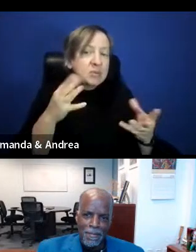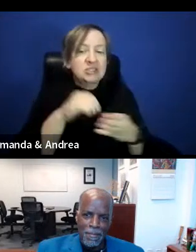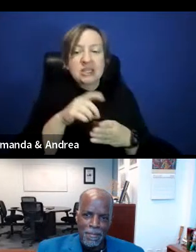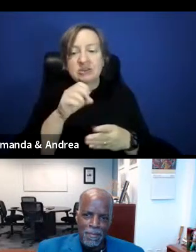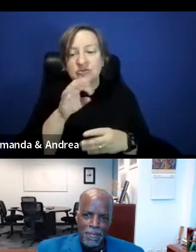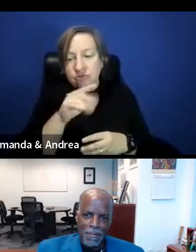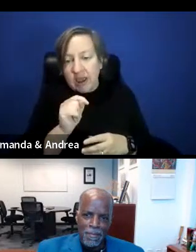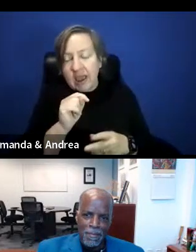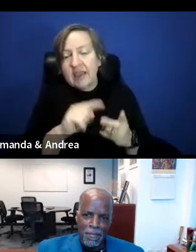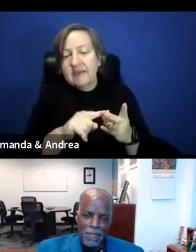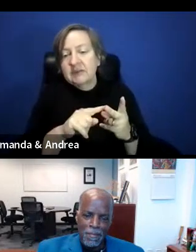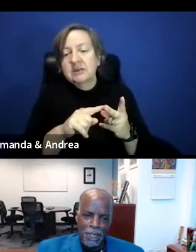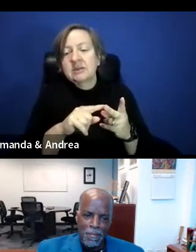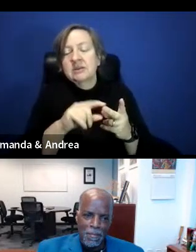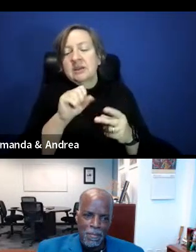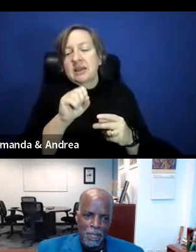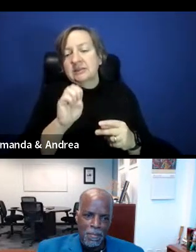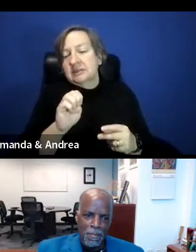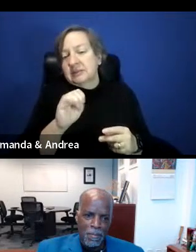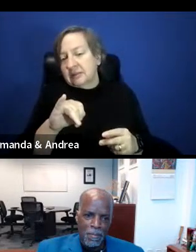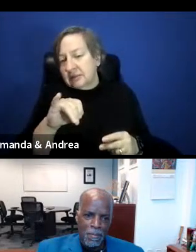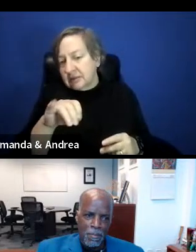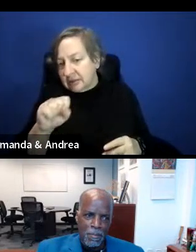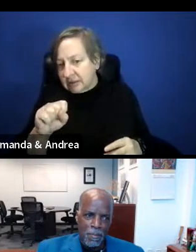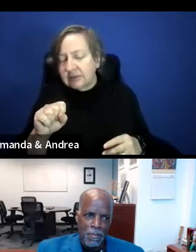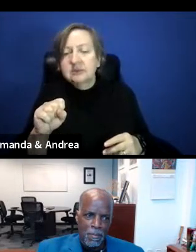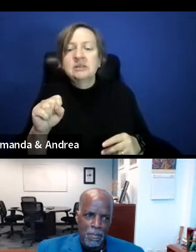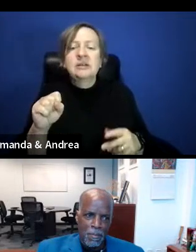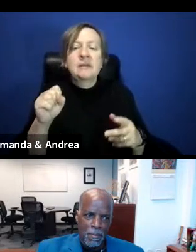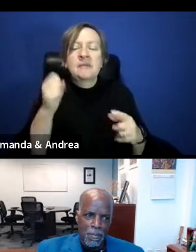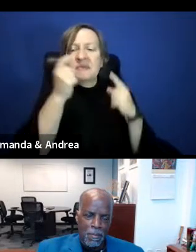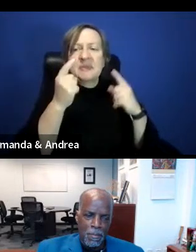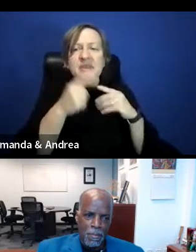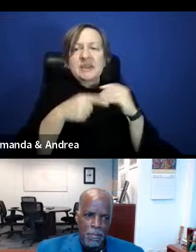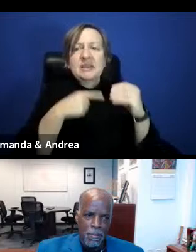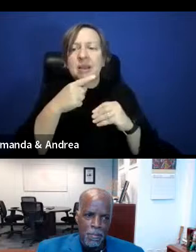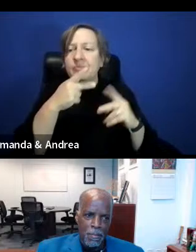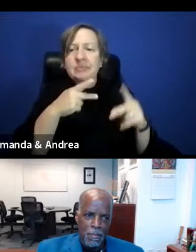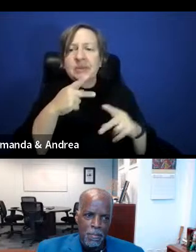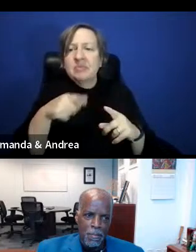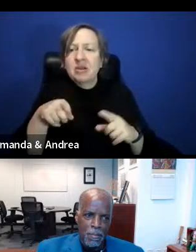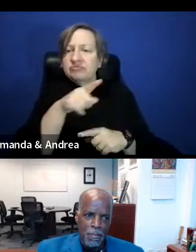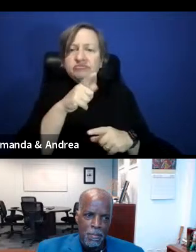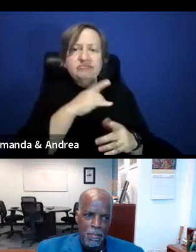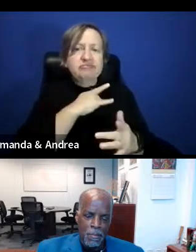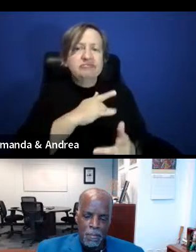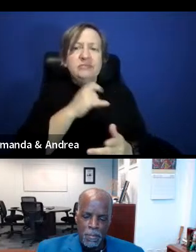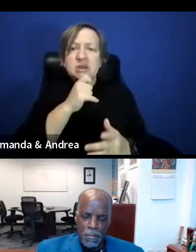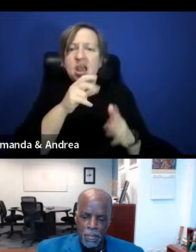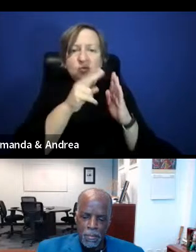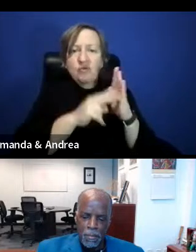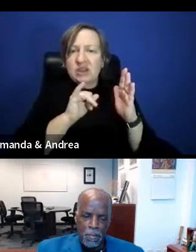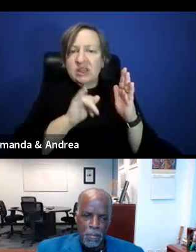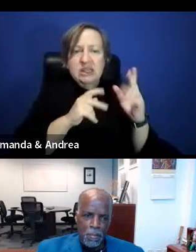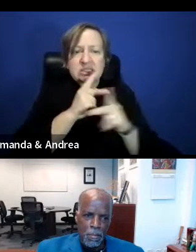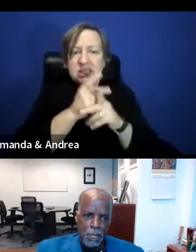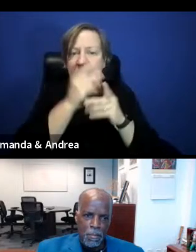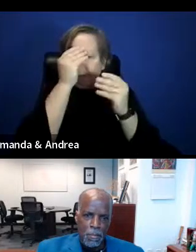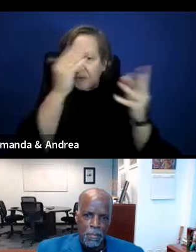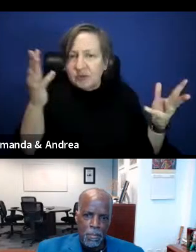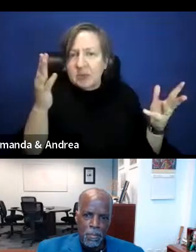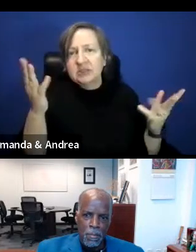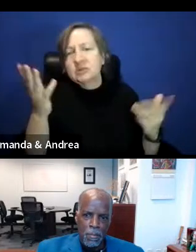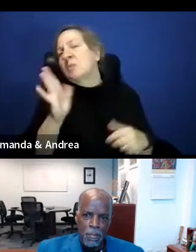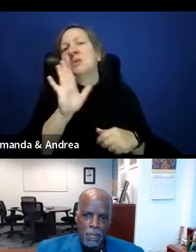and supplemental environmental impact statement, especially thinking about people who do not typically consume this kind of information? What suggestions might